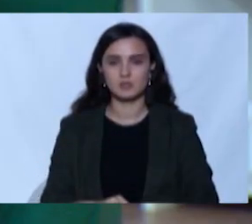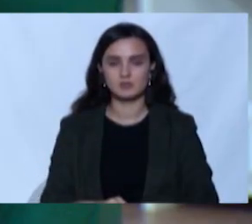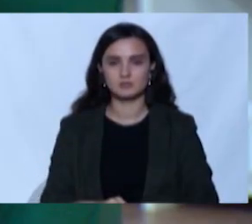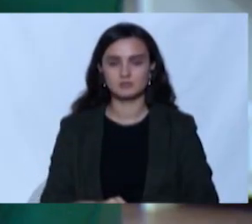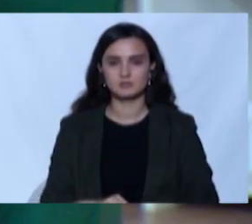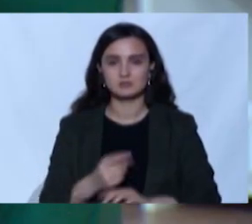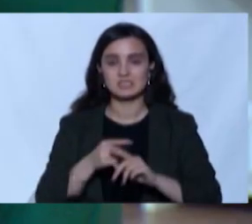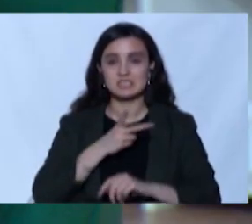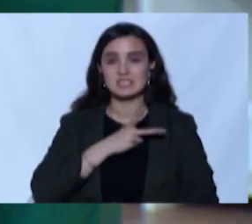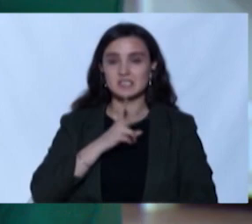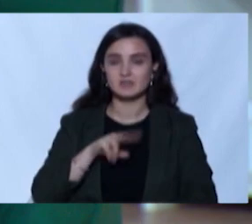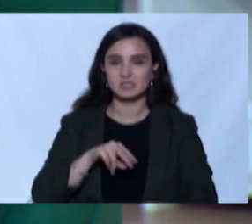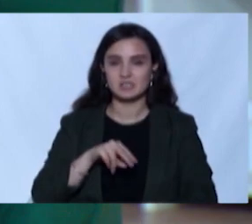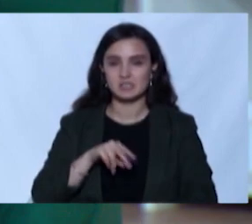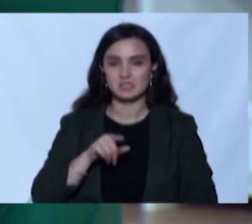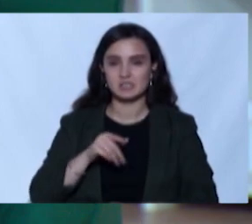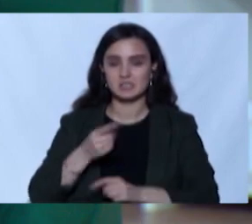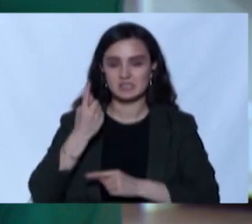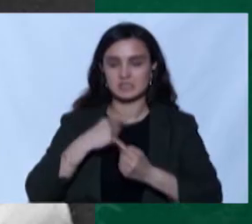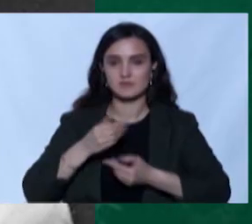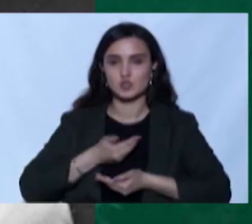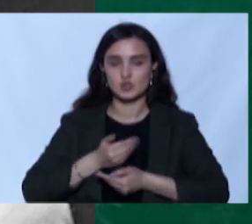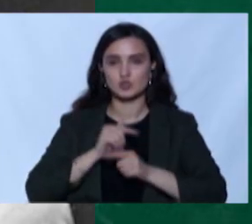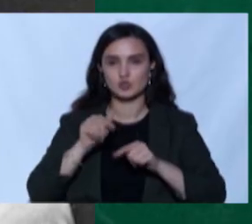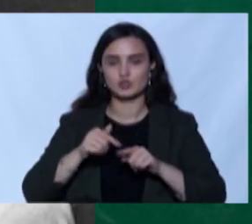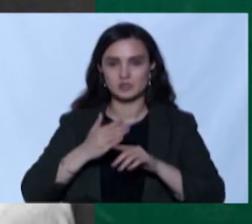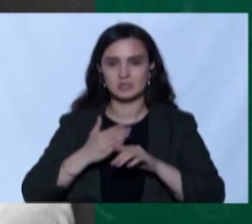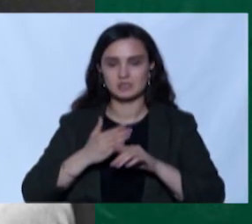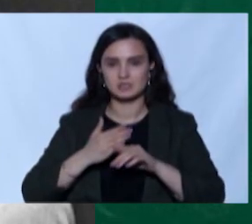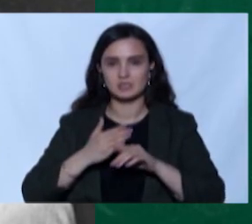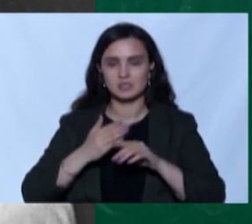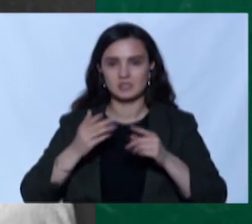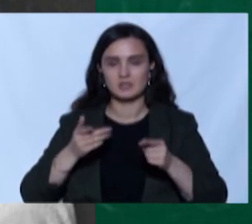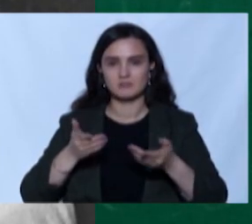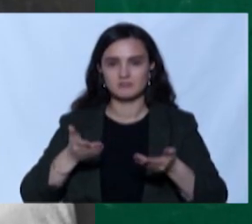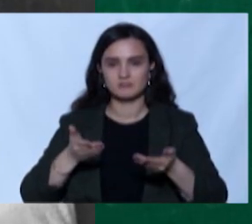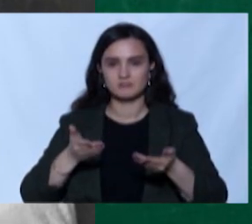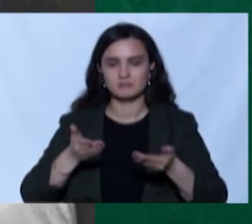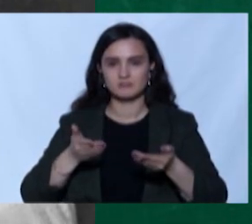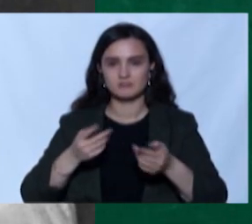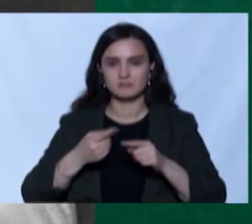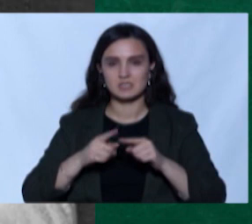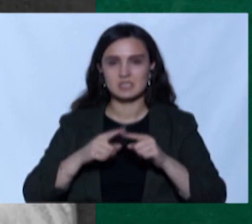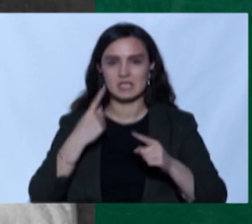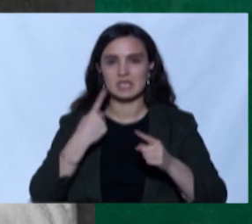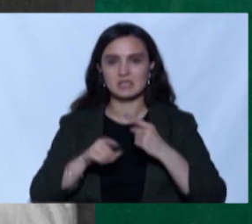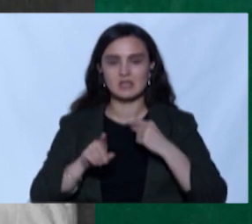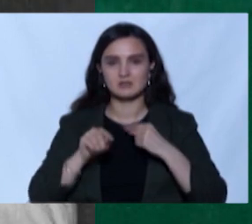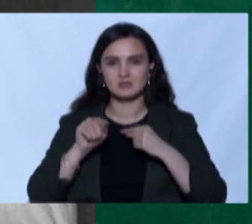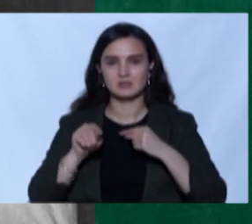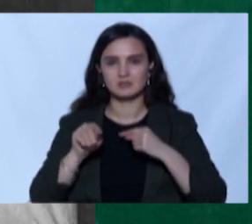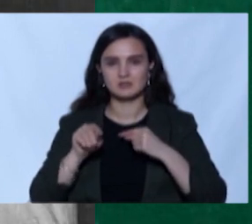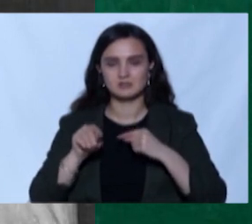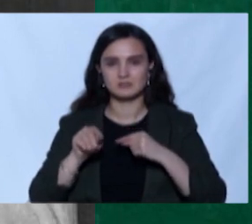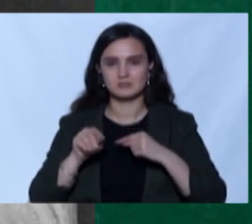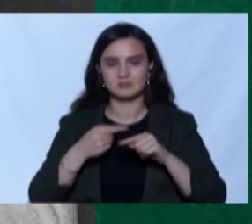bringing the dead back to life has some terrible consequences. And I think this is another key theme that is